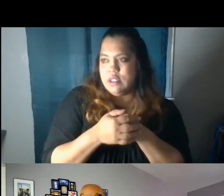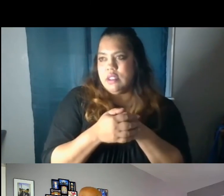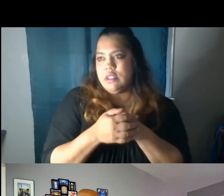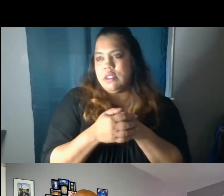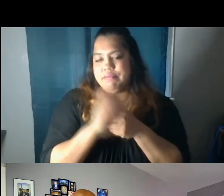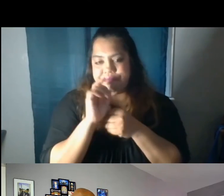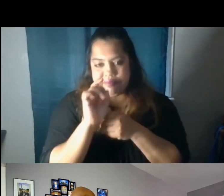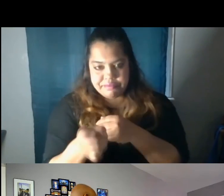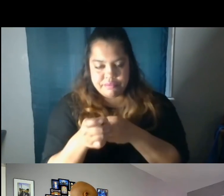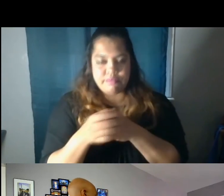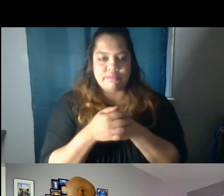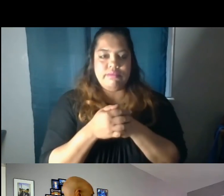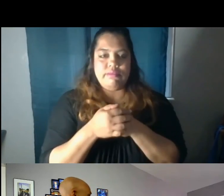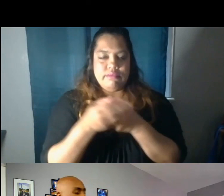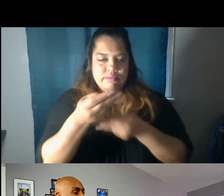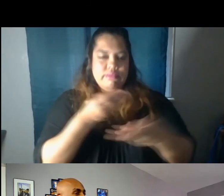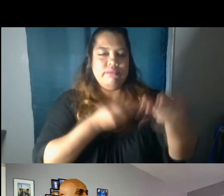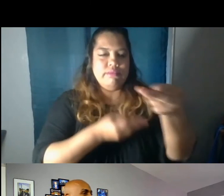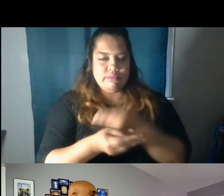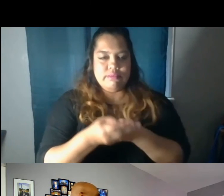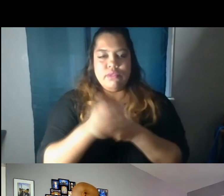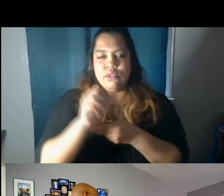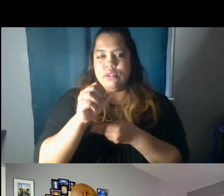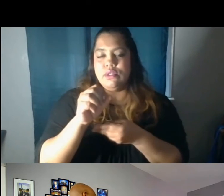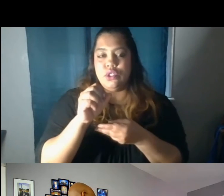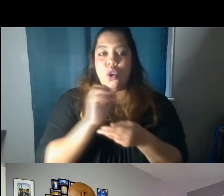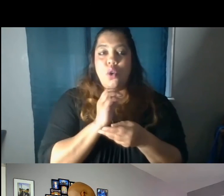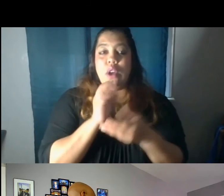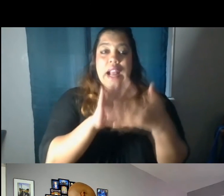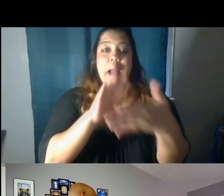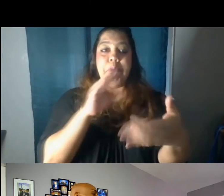reaping. Our prosperity declaration.